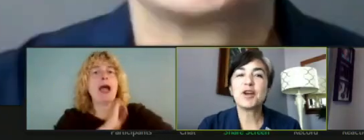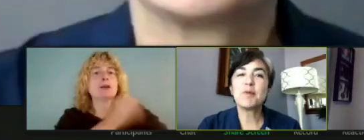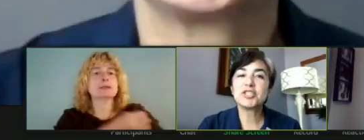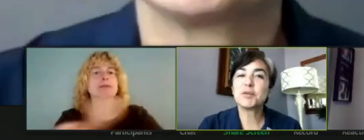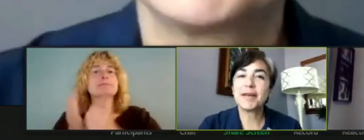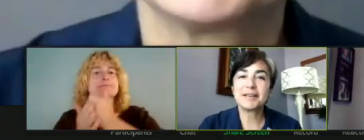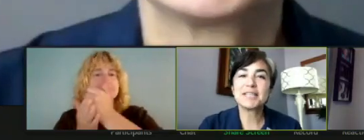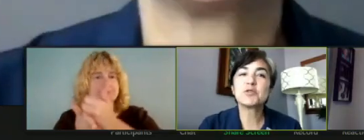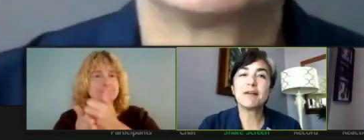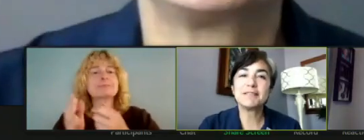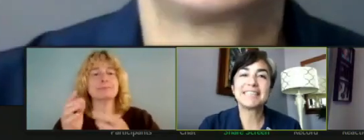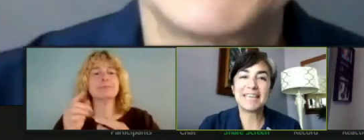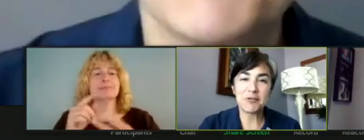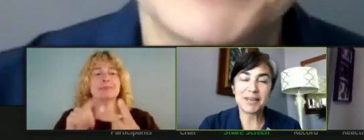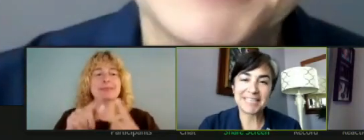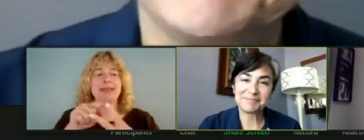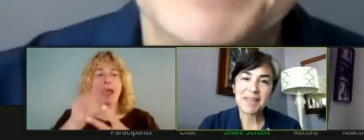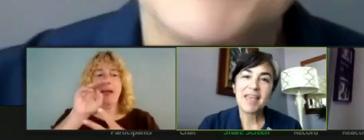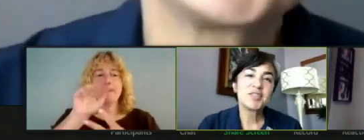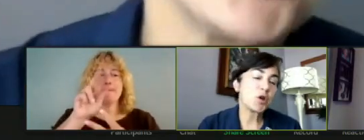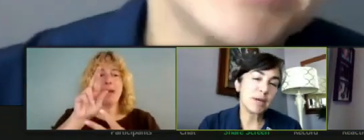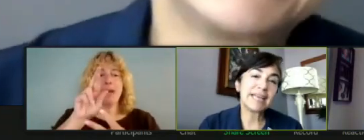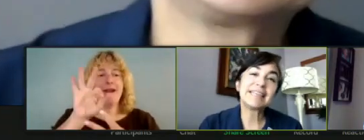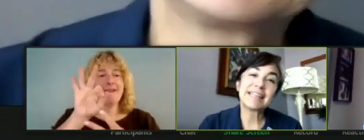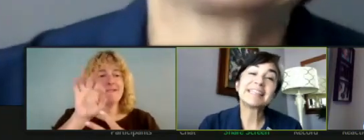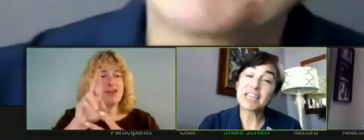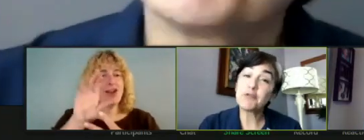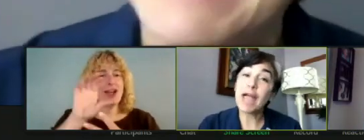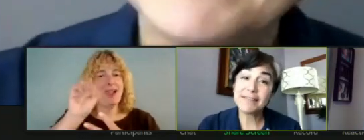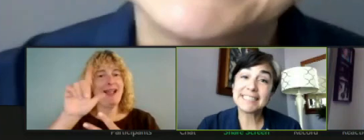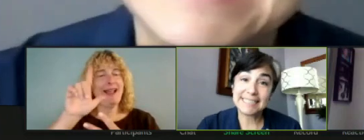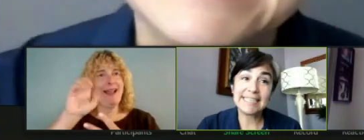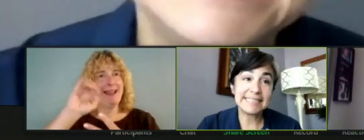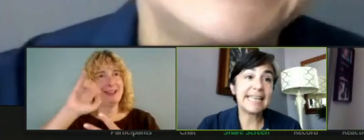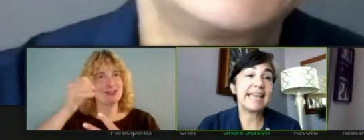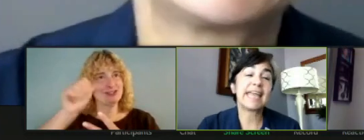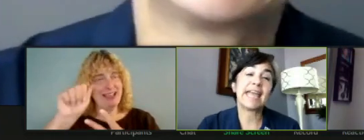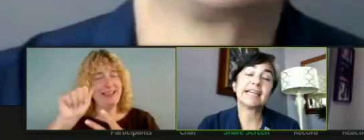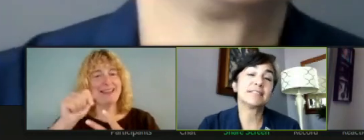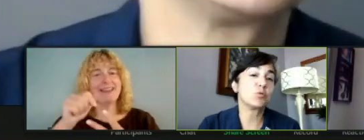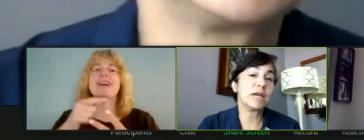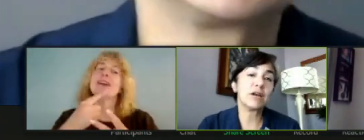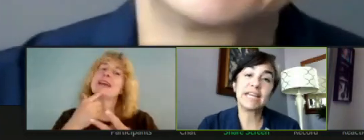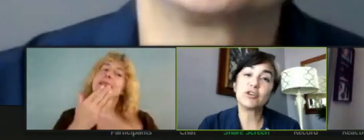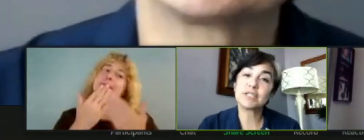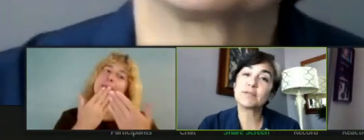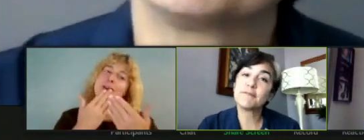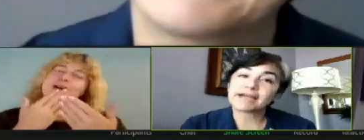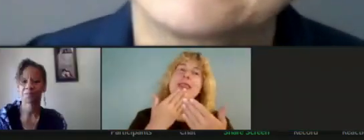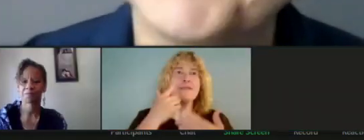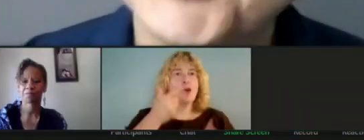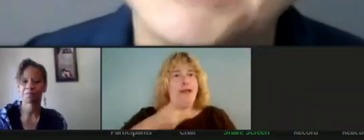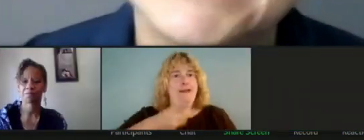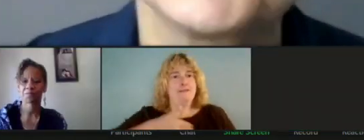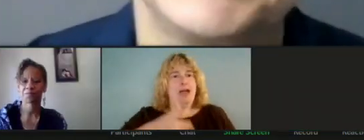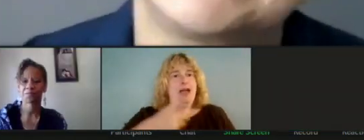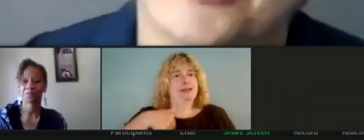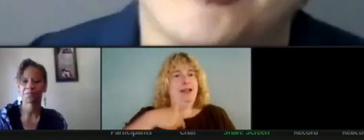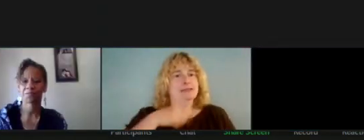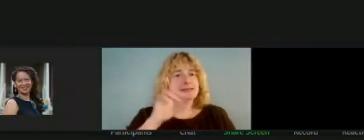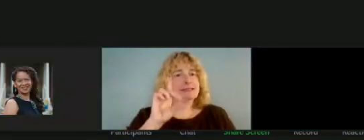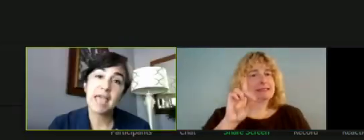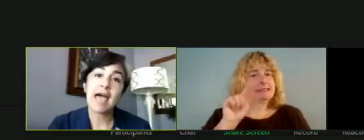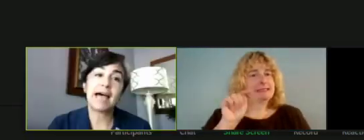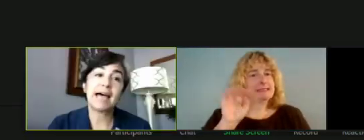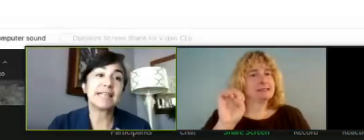you very much, Jametta. It's lovely seeing you again. Yes. So again, thank you for having DTE today. And we are here just to invite the community to please